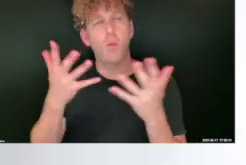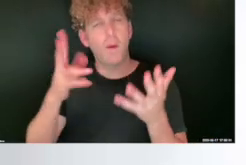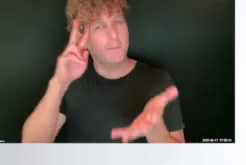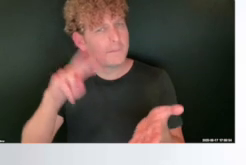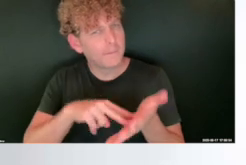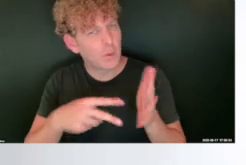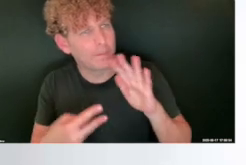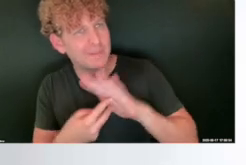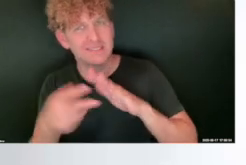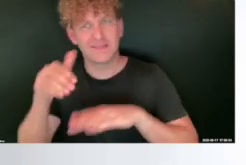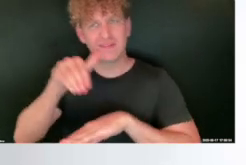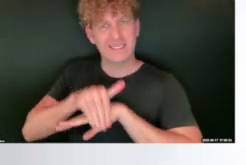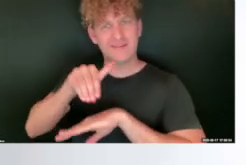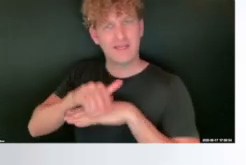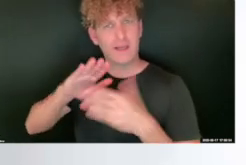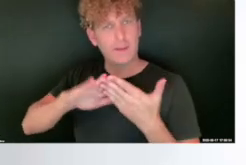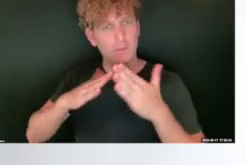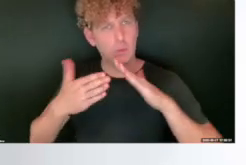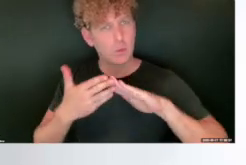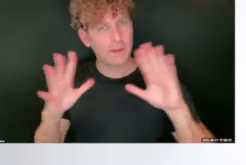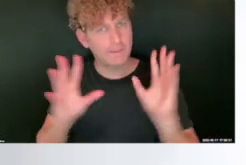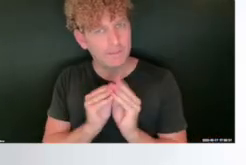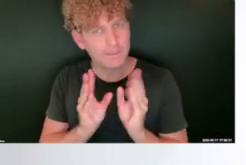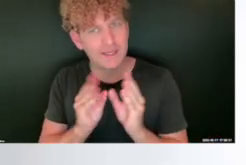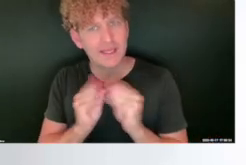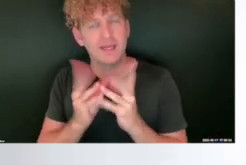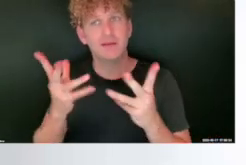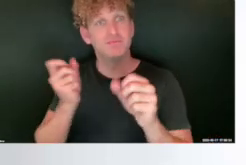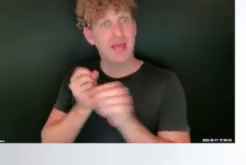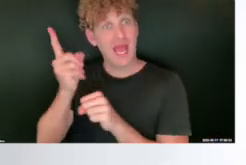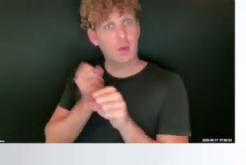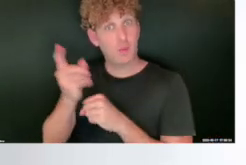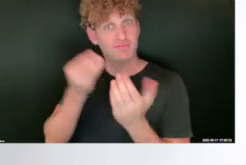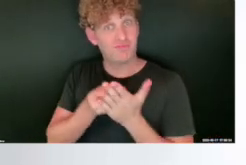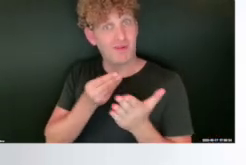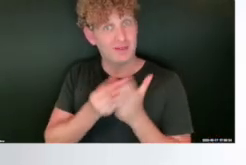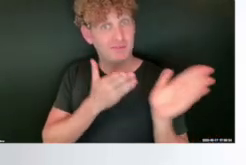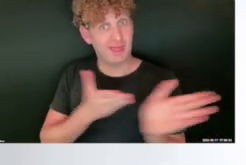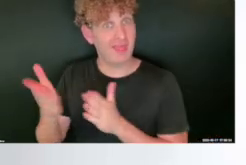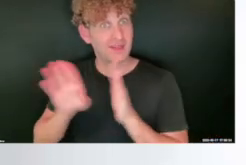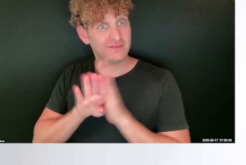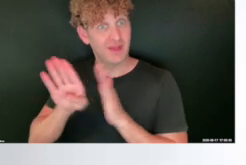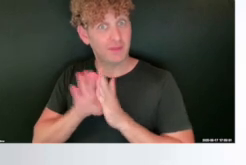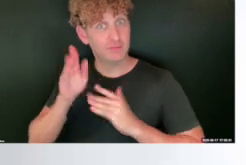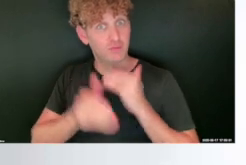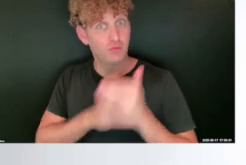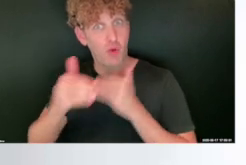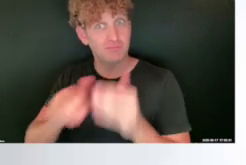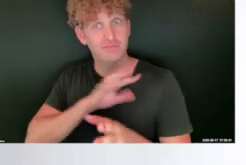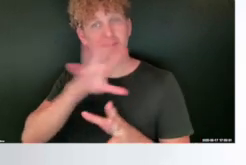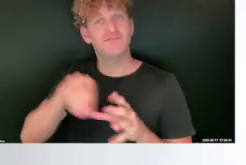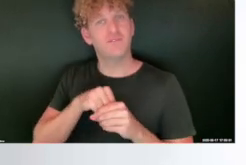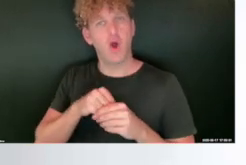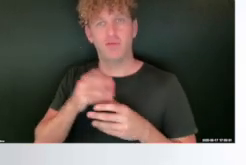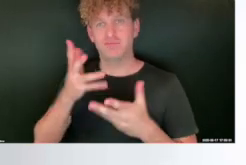now start with the first part of the presentation to update us on the kickoff workshop, fiscal